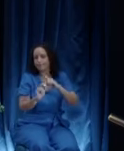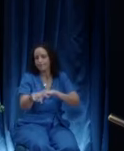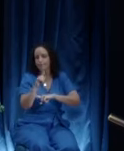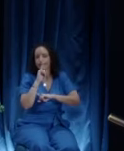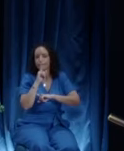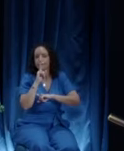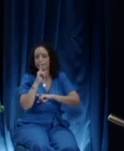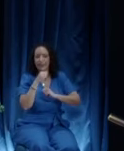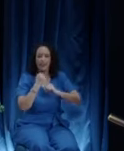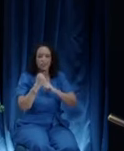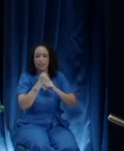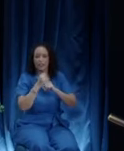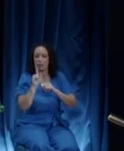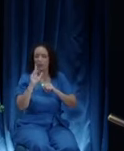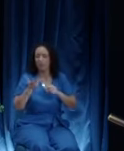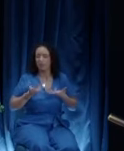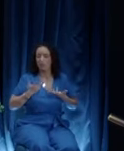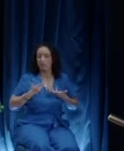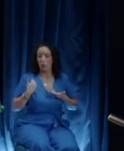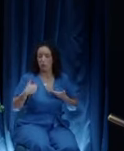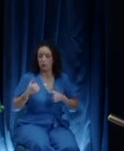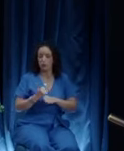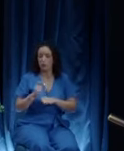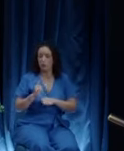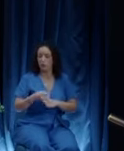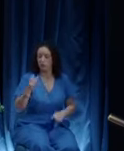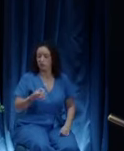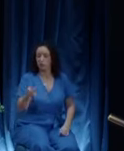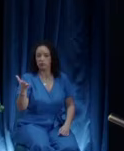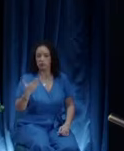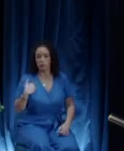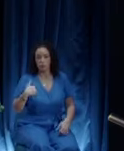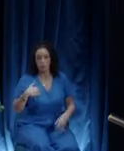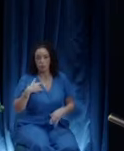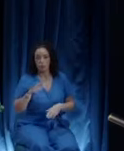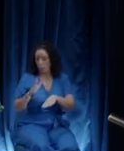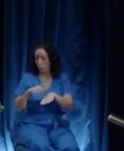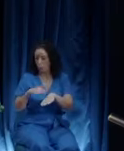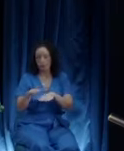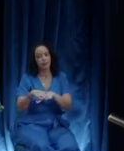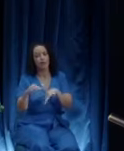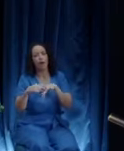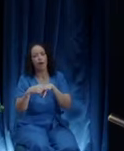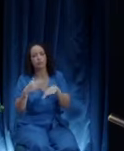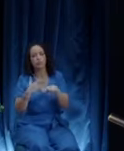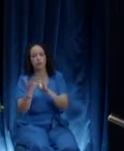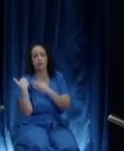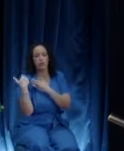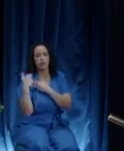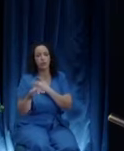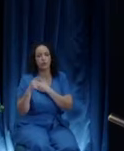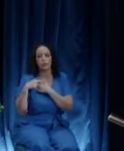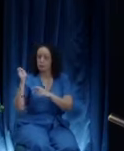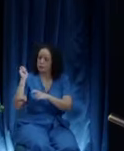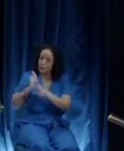were less bothered about what women were doing, to be honest. So if a woman is doing something she shouldn't, well, it's her husband's job to sort that out. So they're